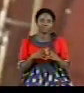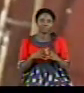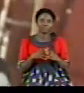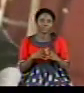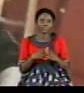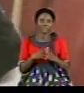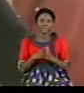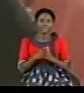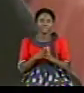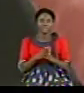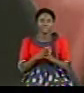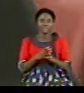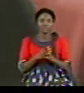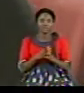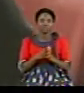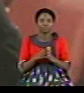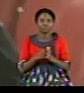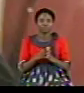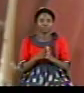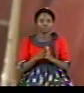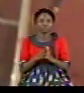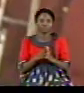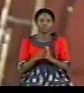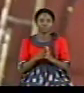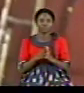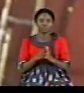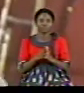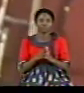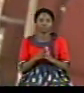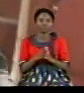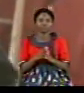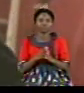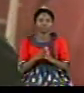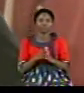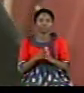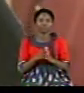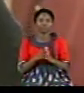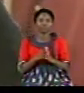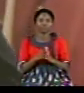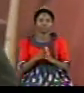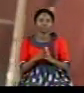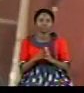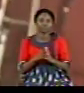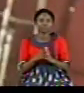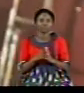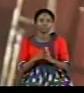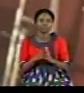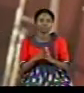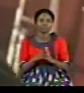Bela pie me. Momo beni kom na boza. No le duye. Isibela onde ni bo.